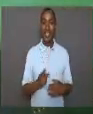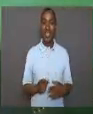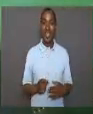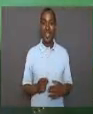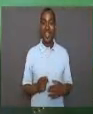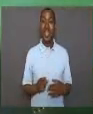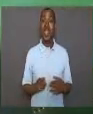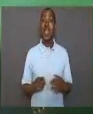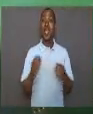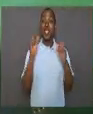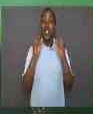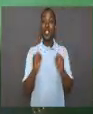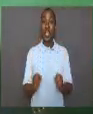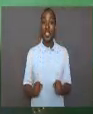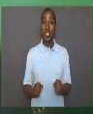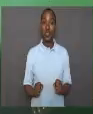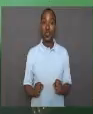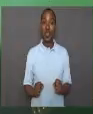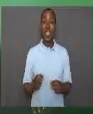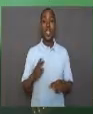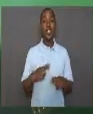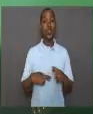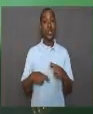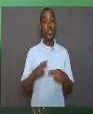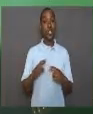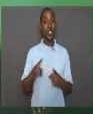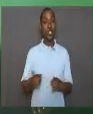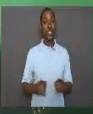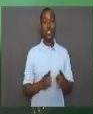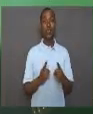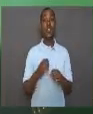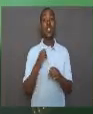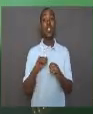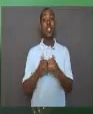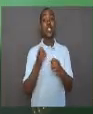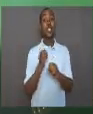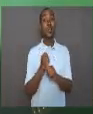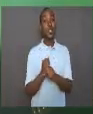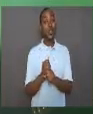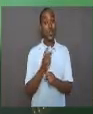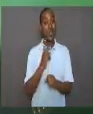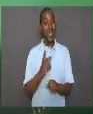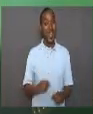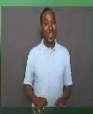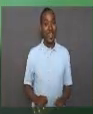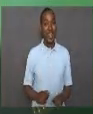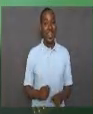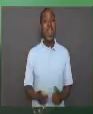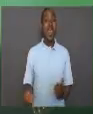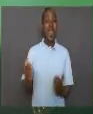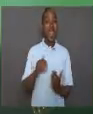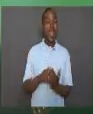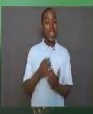how the structures of the respiratory system work, and we will